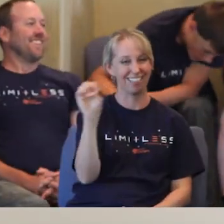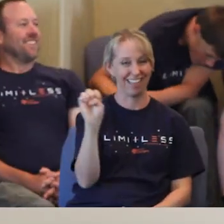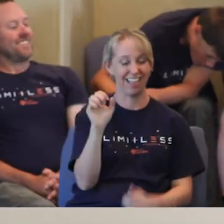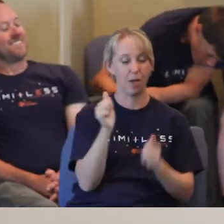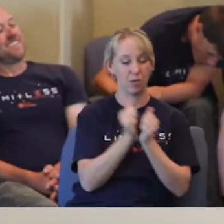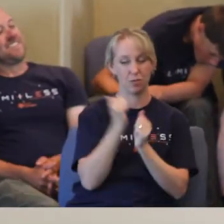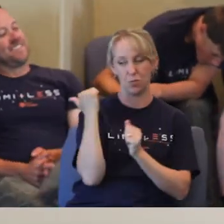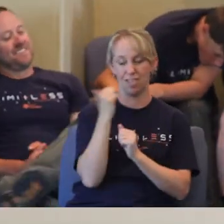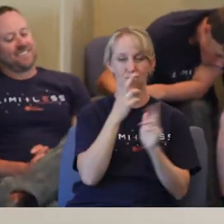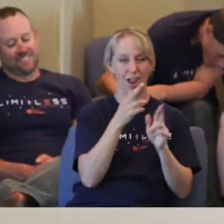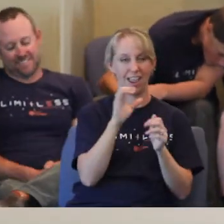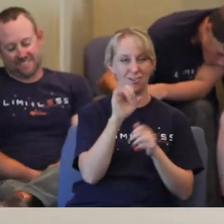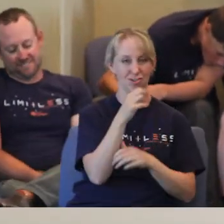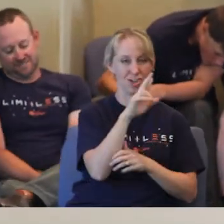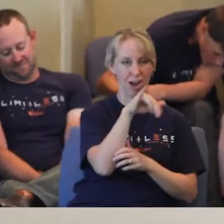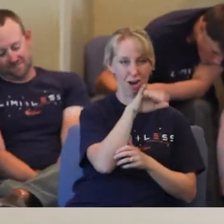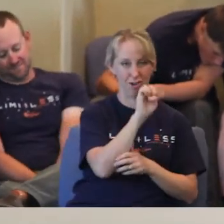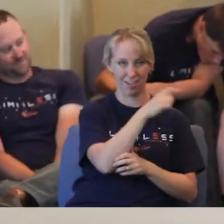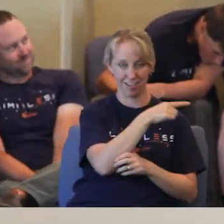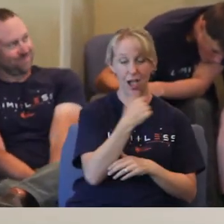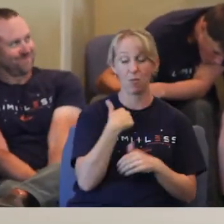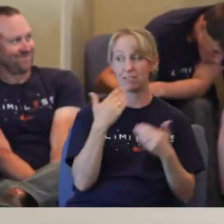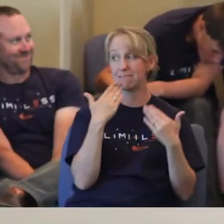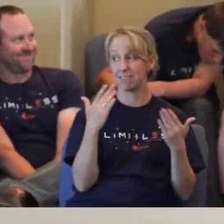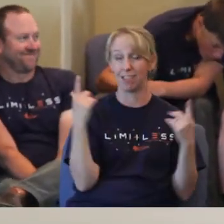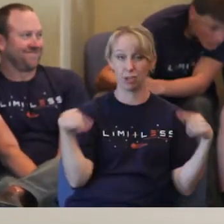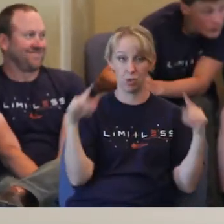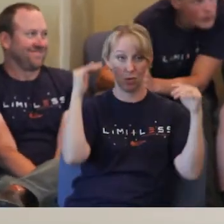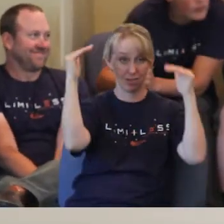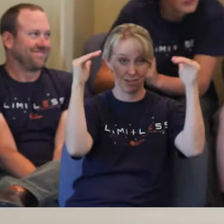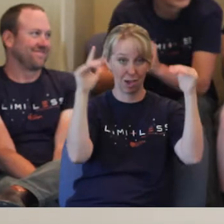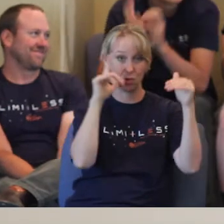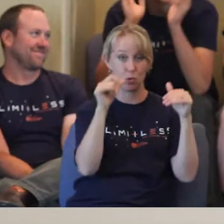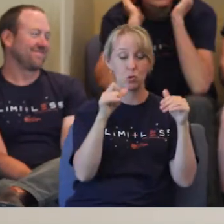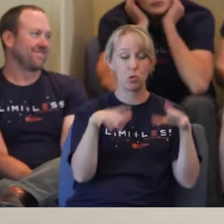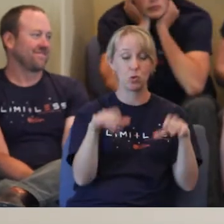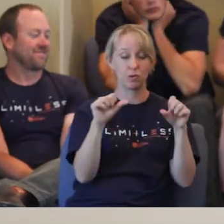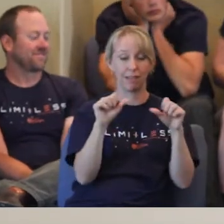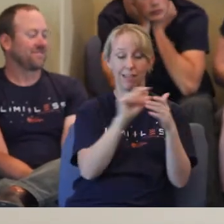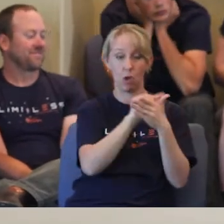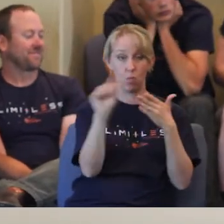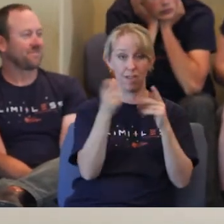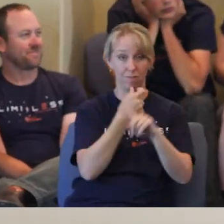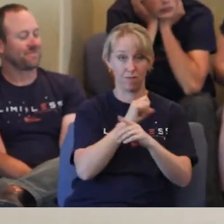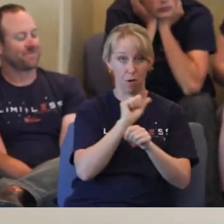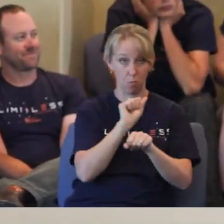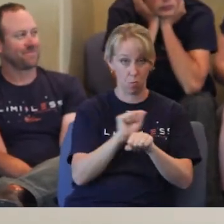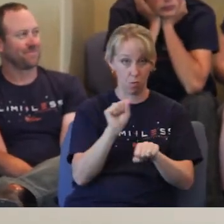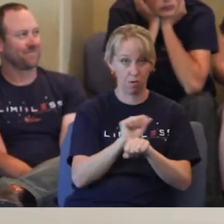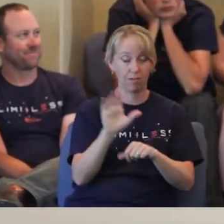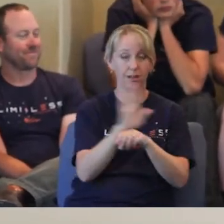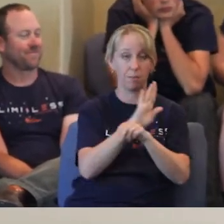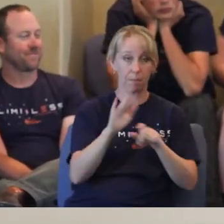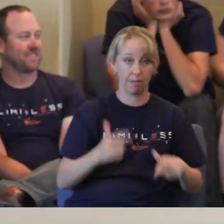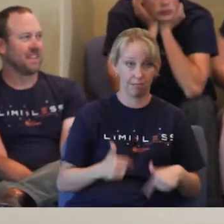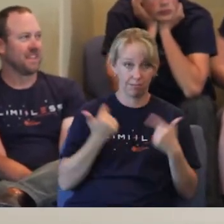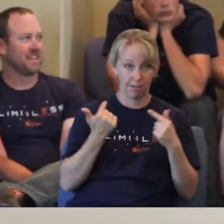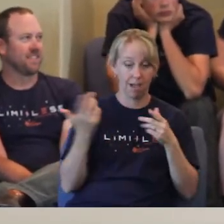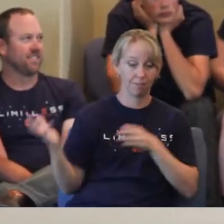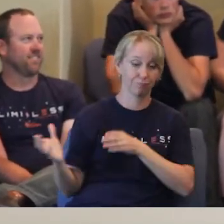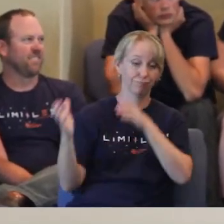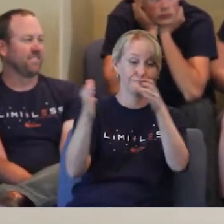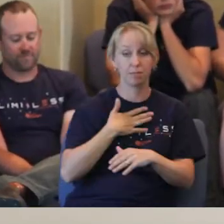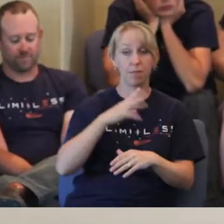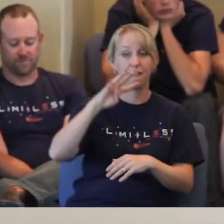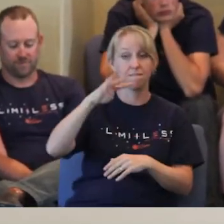week from work and from your busy lives to take us on these trips. This is my fourth World Changers. It's definitely had